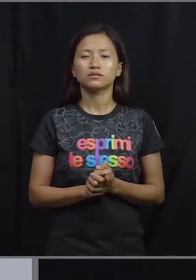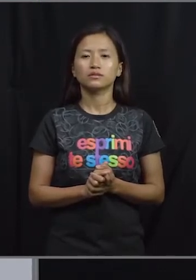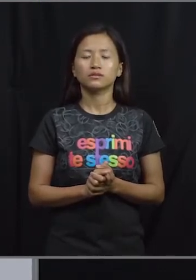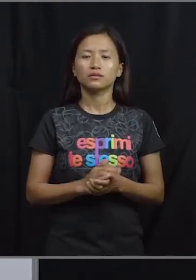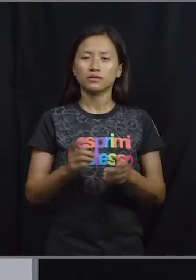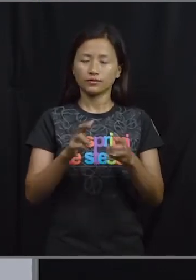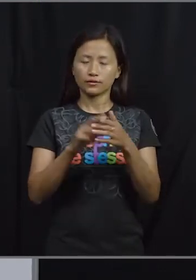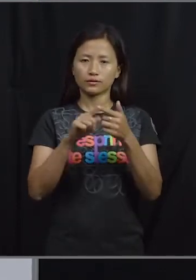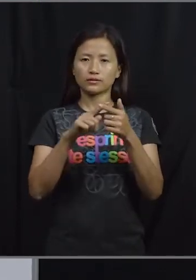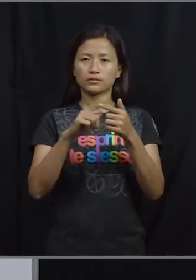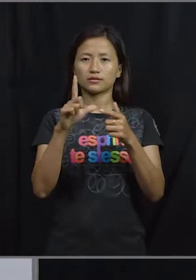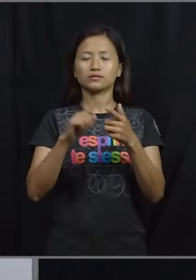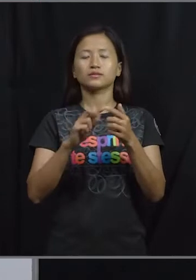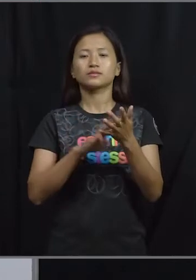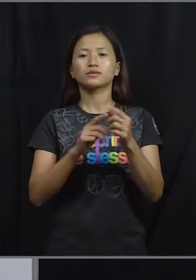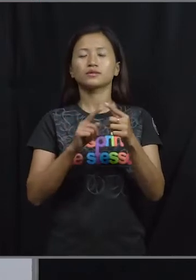of an element